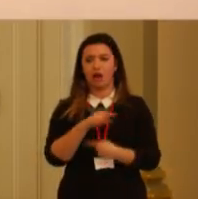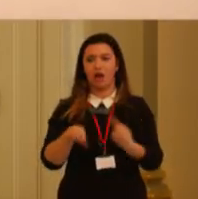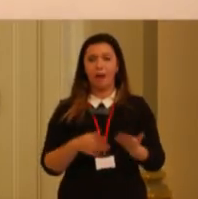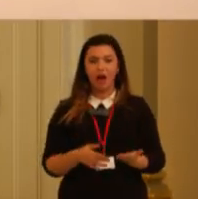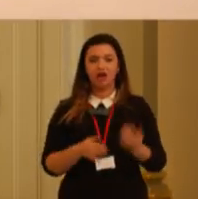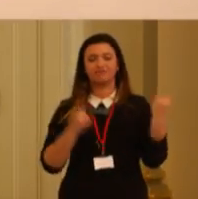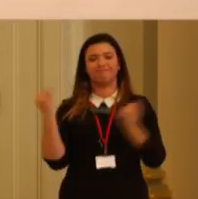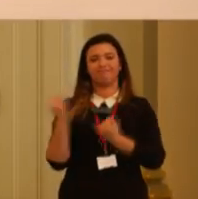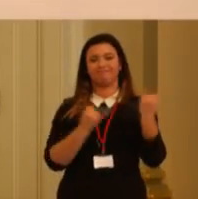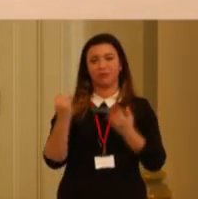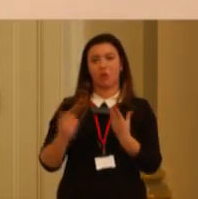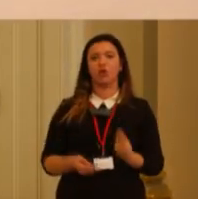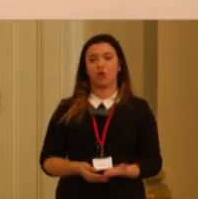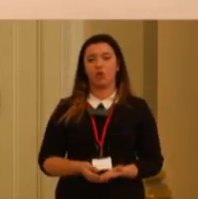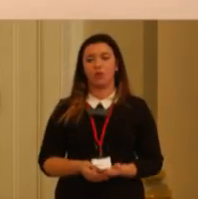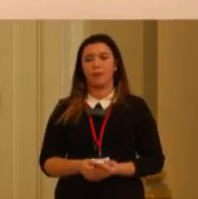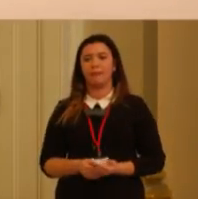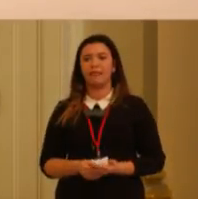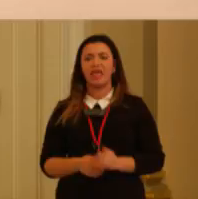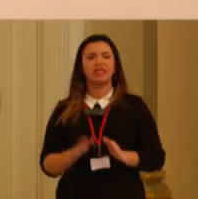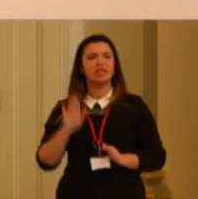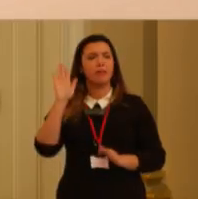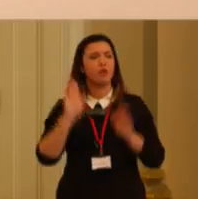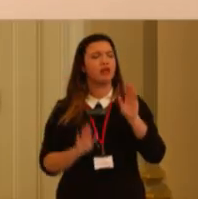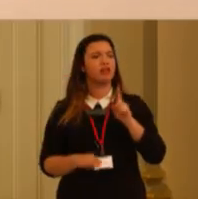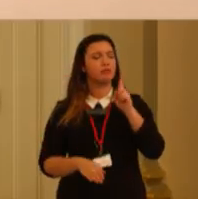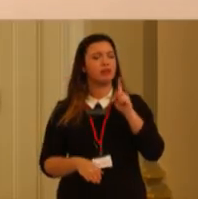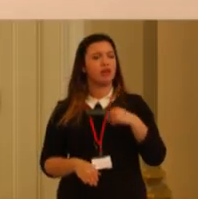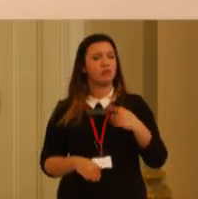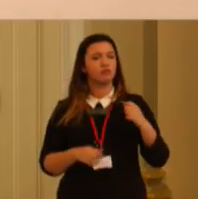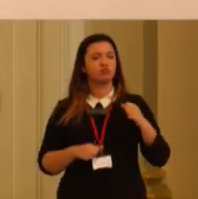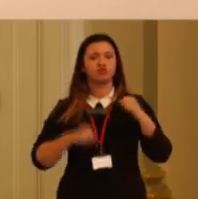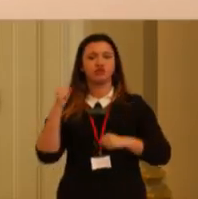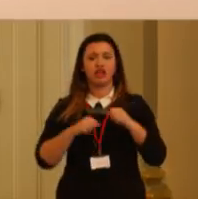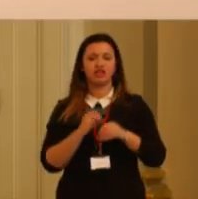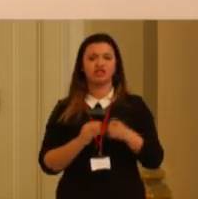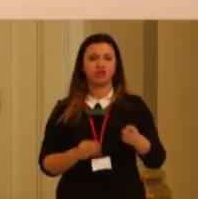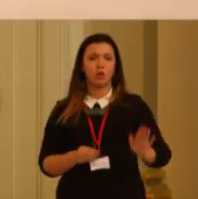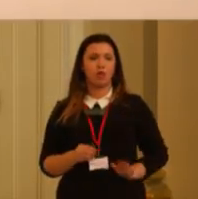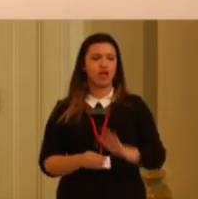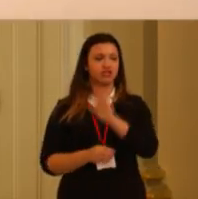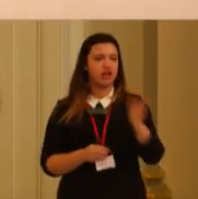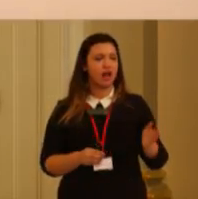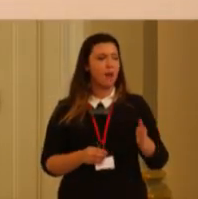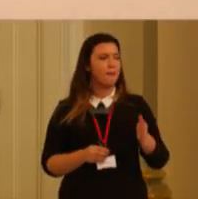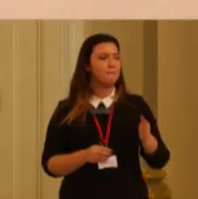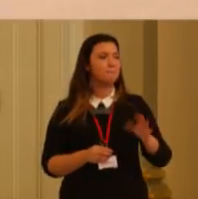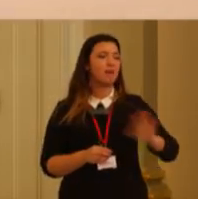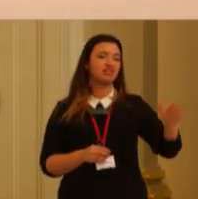in history one of the initial protests in our past. However, unfortunately, it ended up